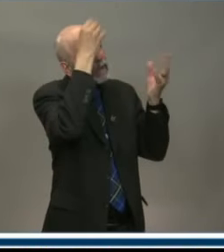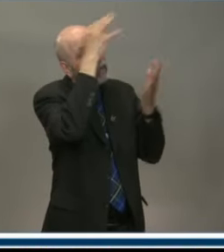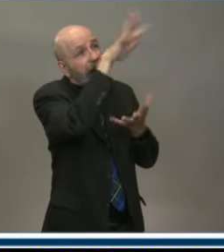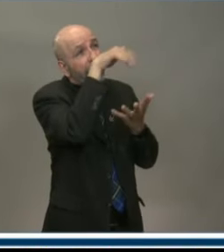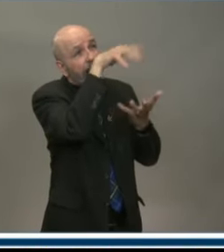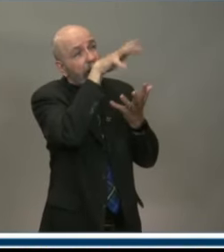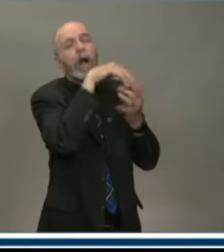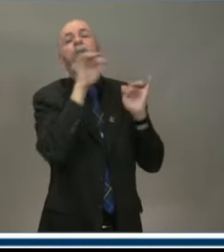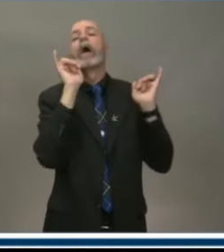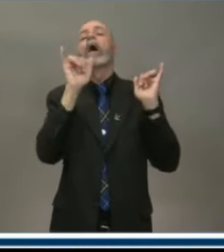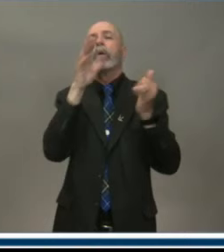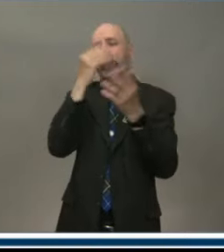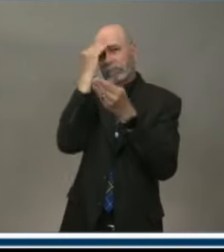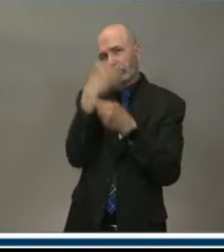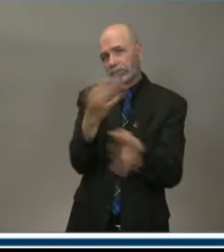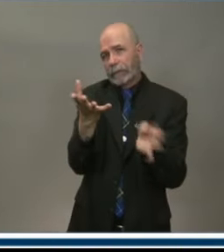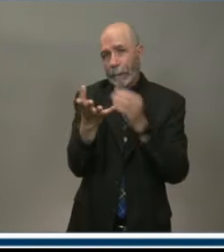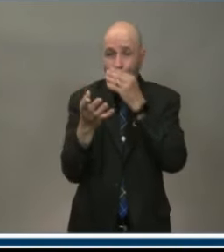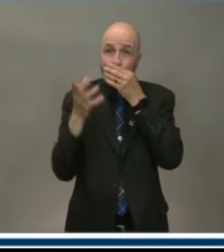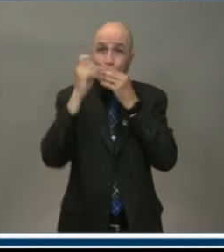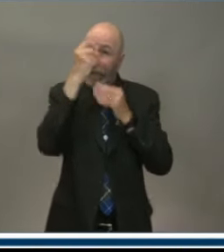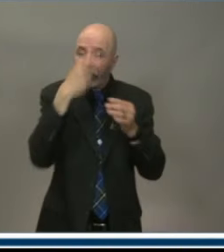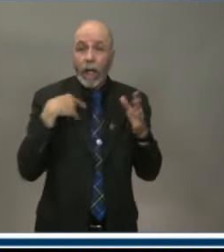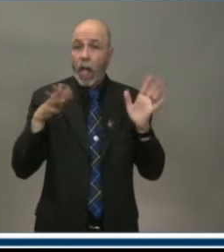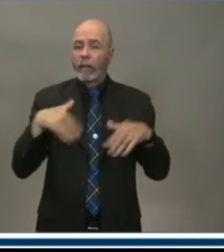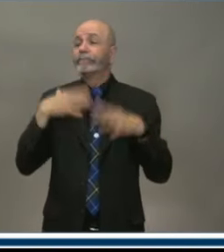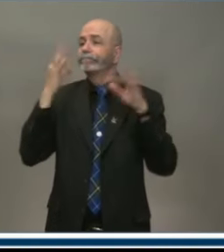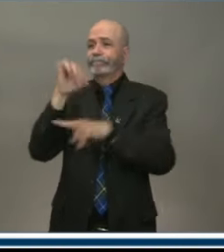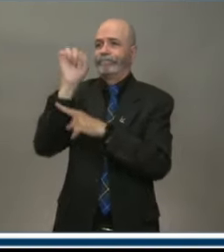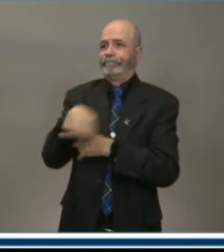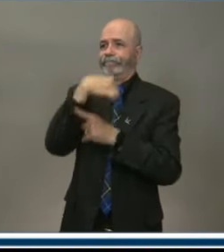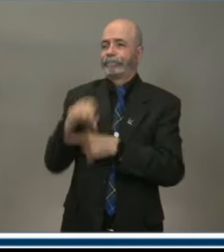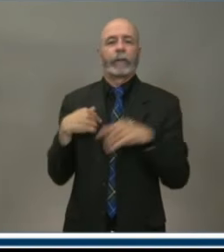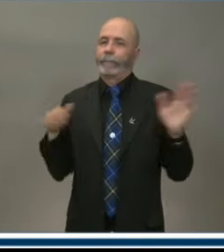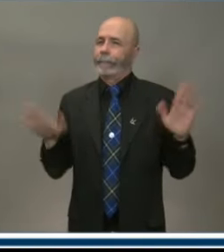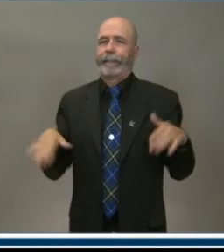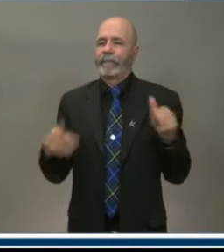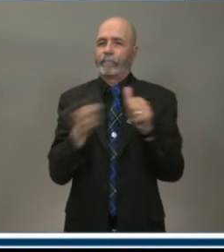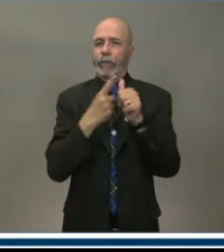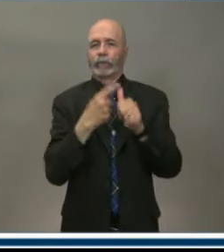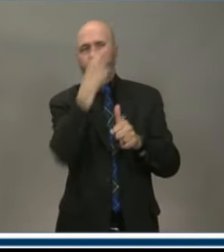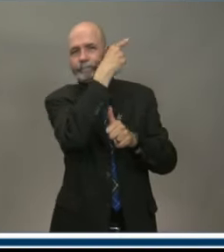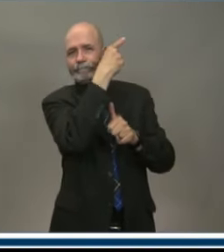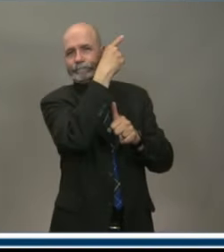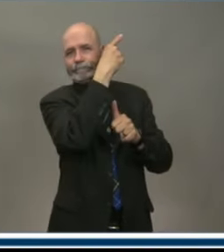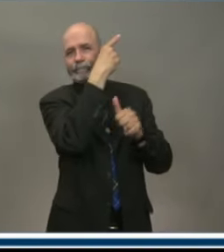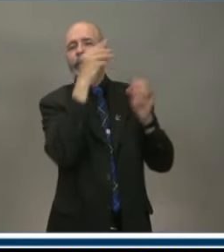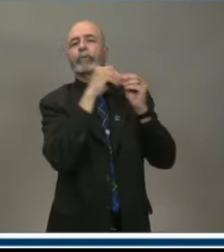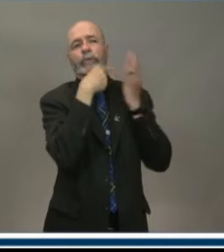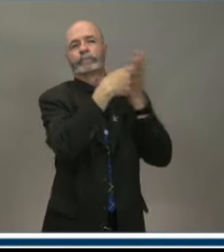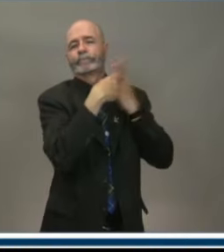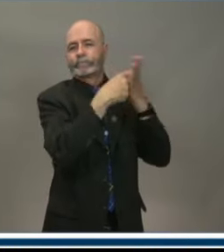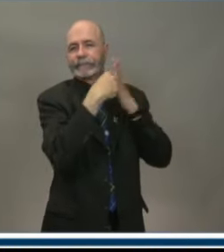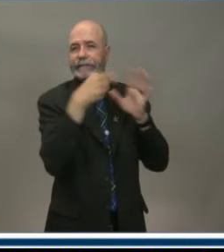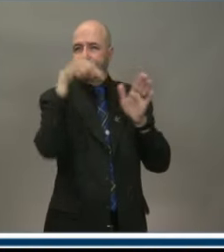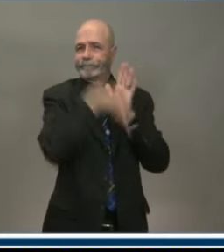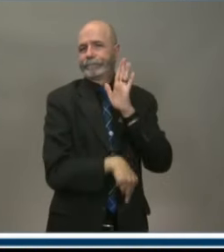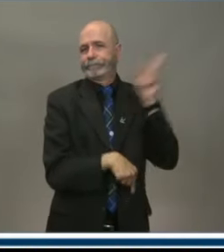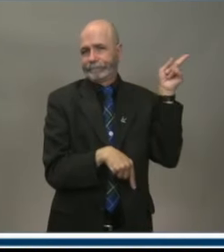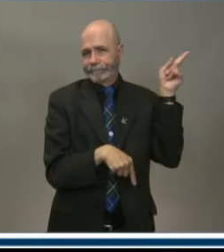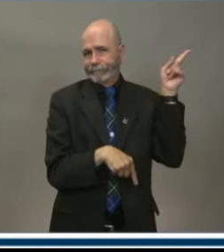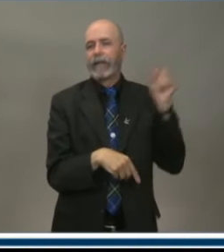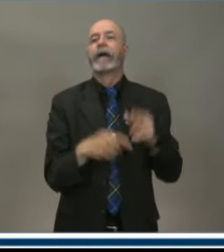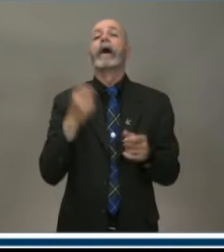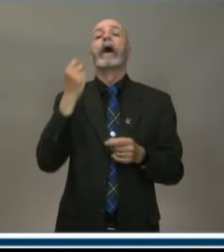part, no final decisions on anything, and more discussion, but we need to look at each province